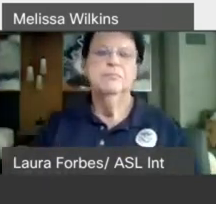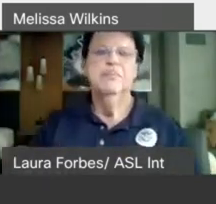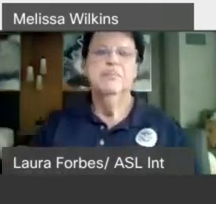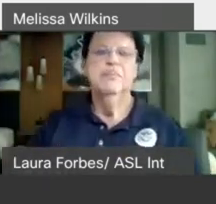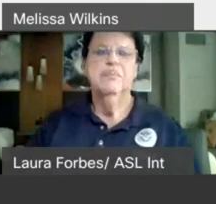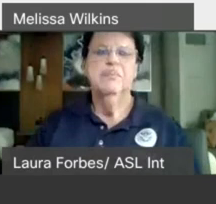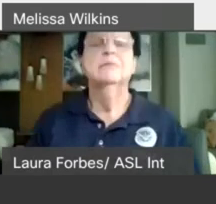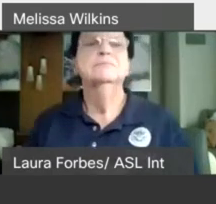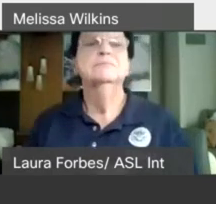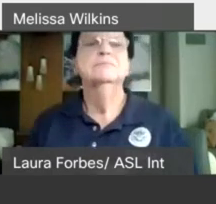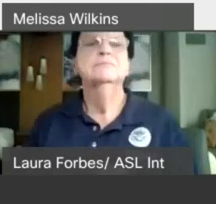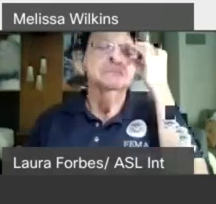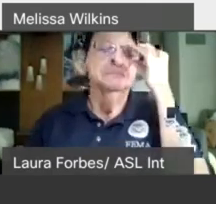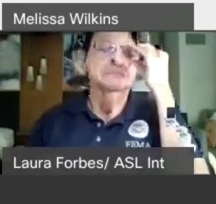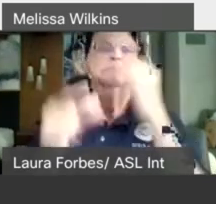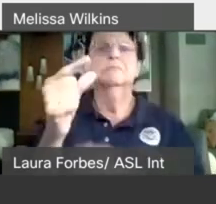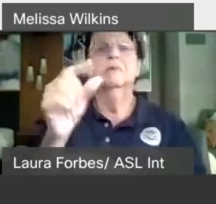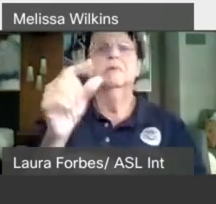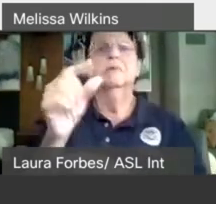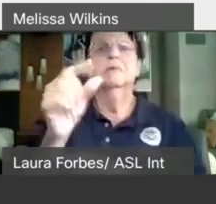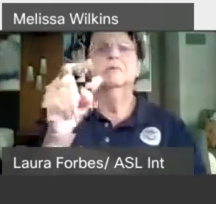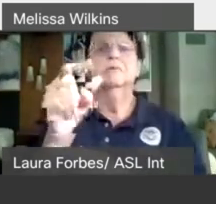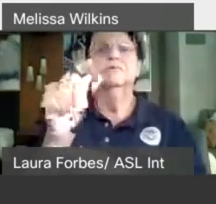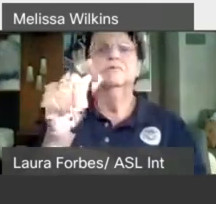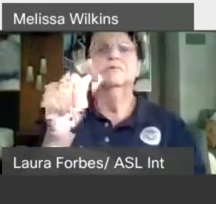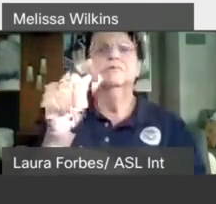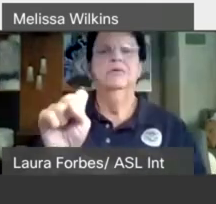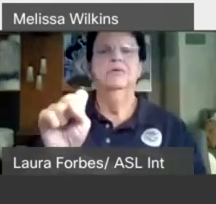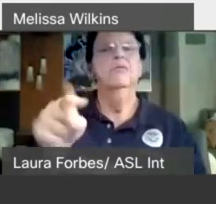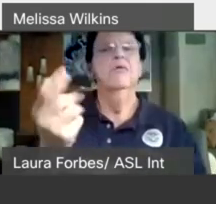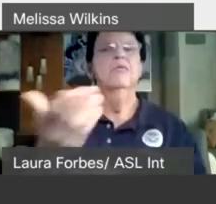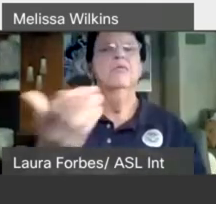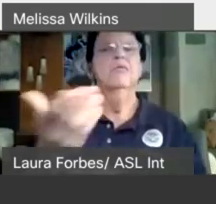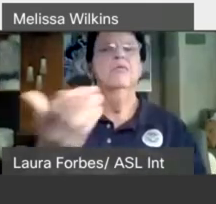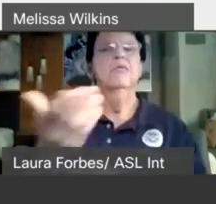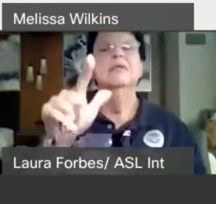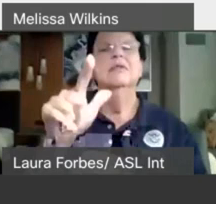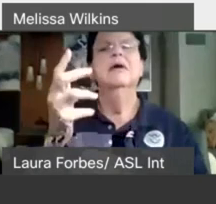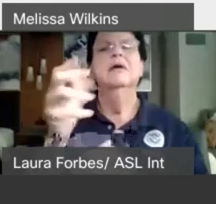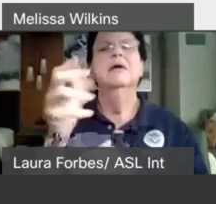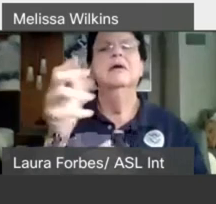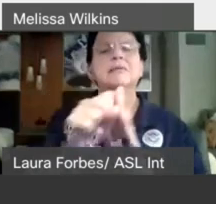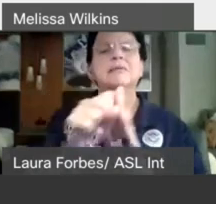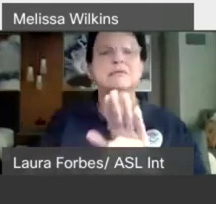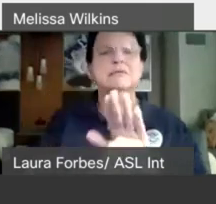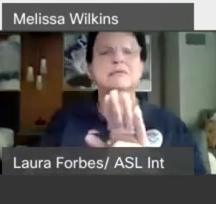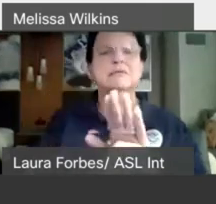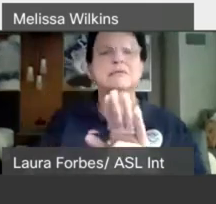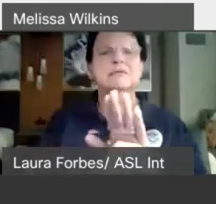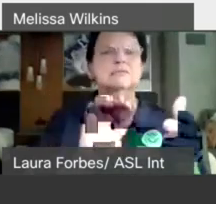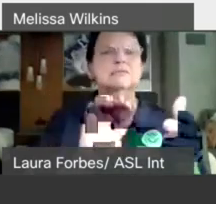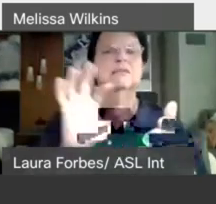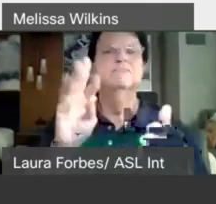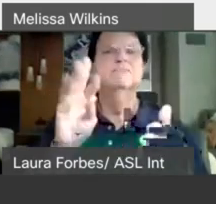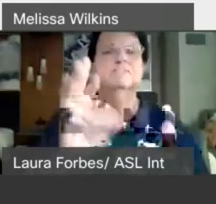With generators, what I was going to say is one of the things that the state and FEMA did in partnership is they stood up